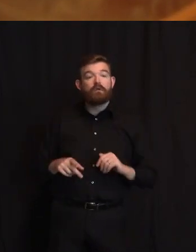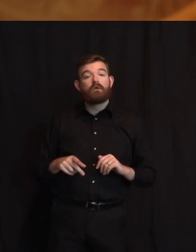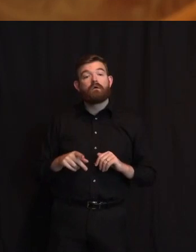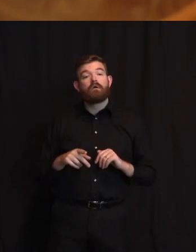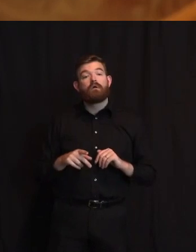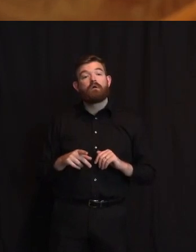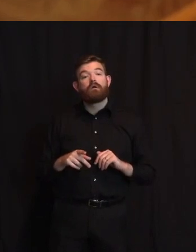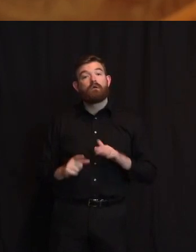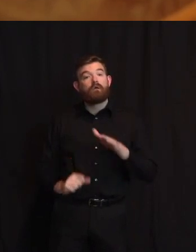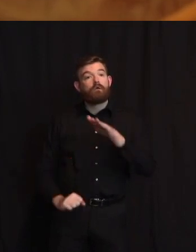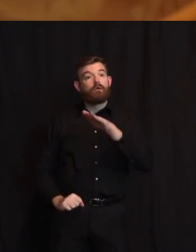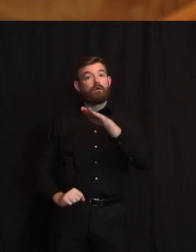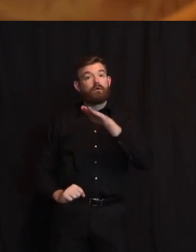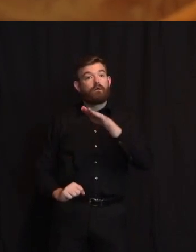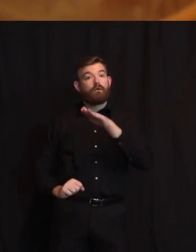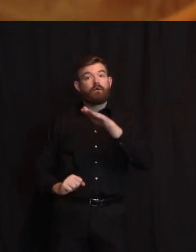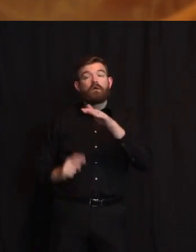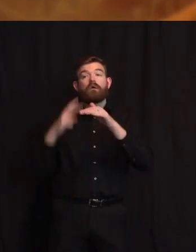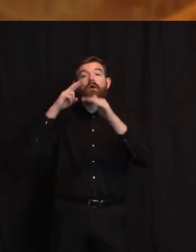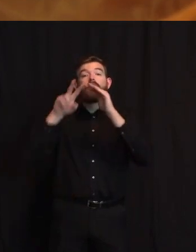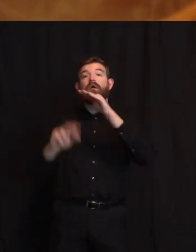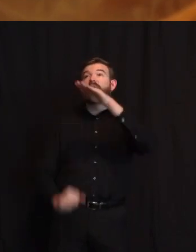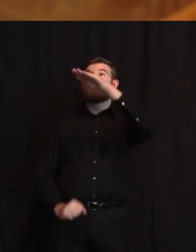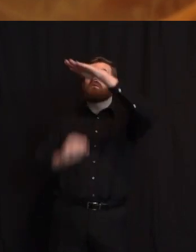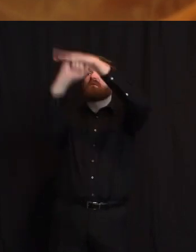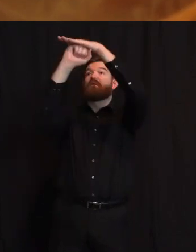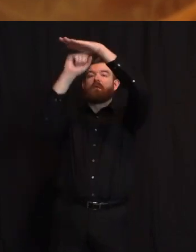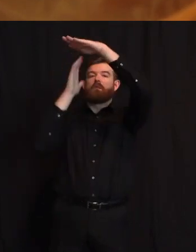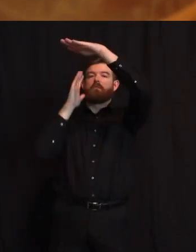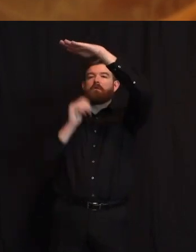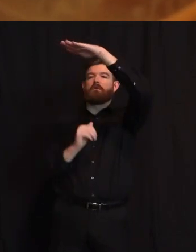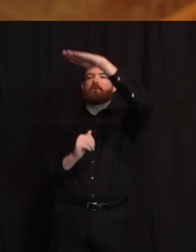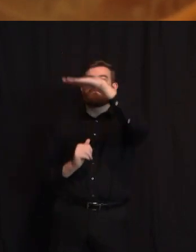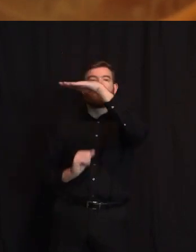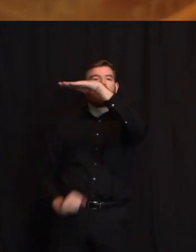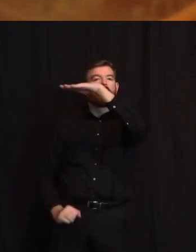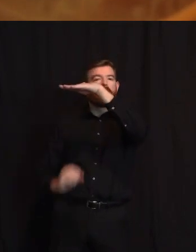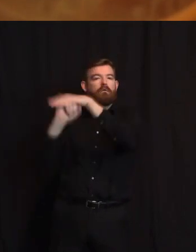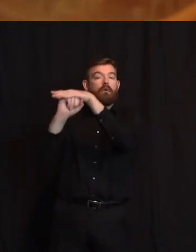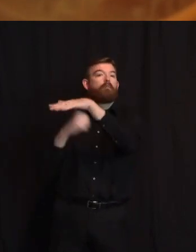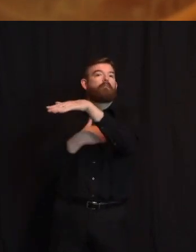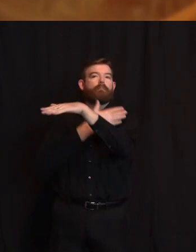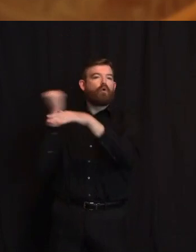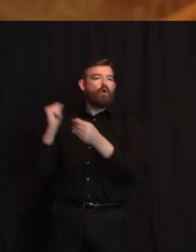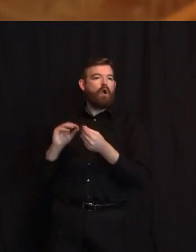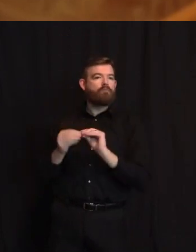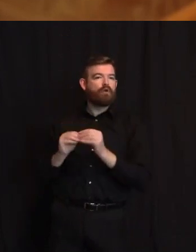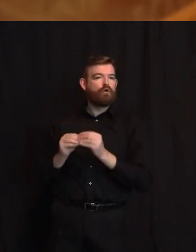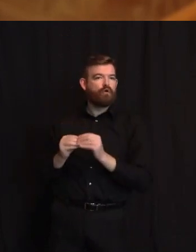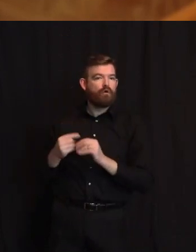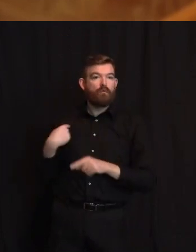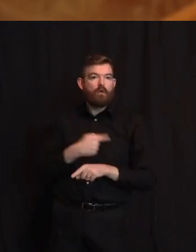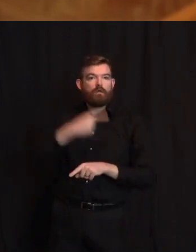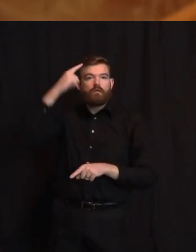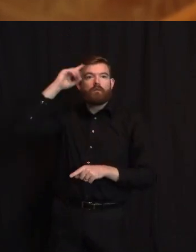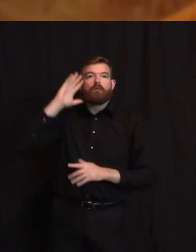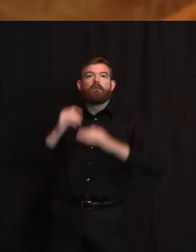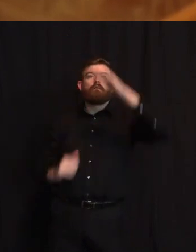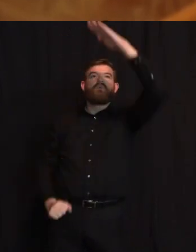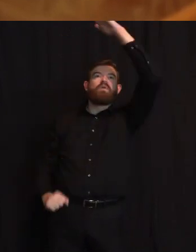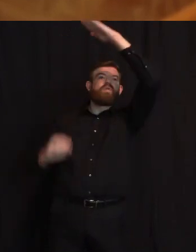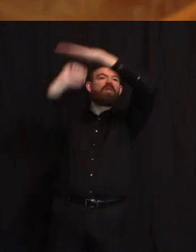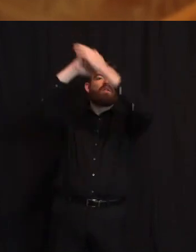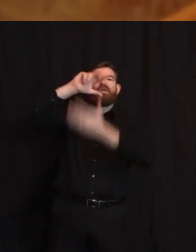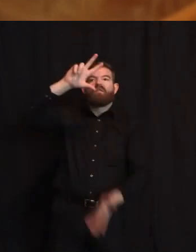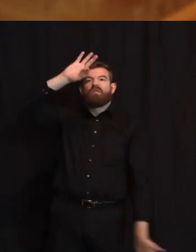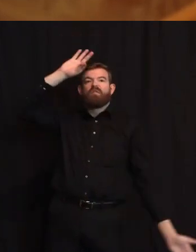better. Remember, at the worst, we were looking at like 39,000 hospitalizations. Judy, isn't it fair? May I ask a question? I'm going to